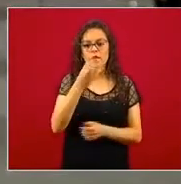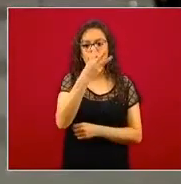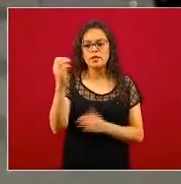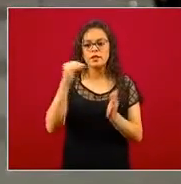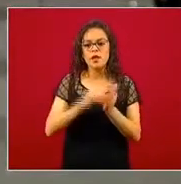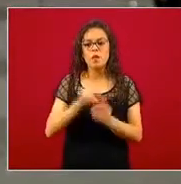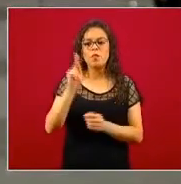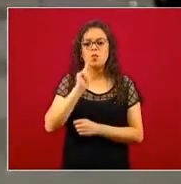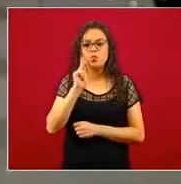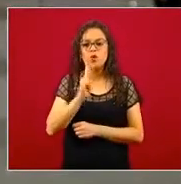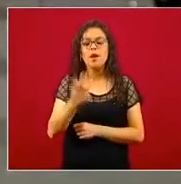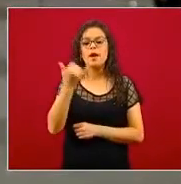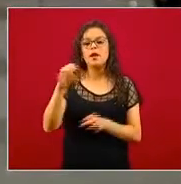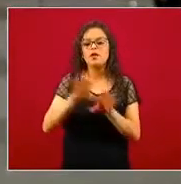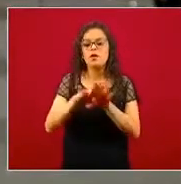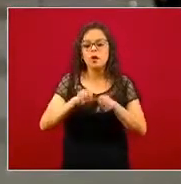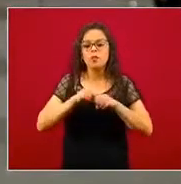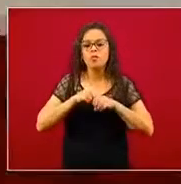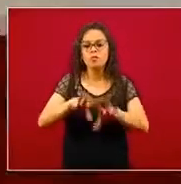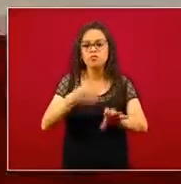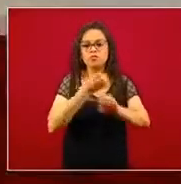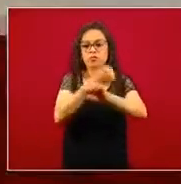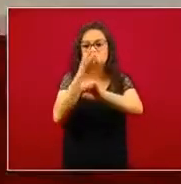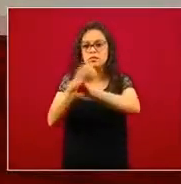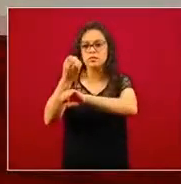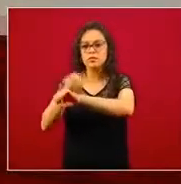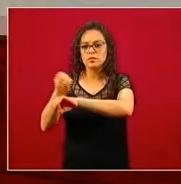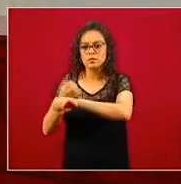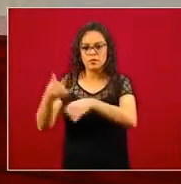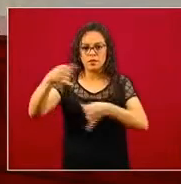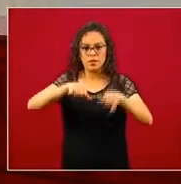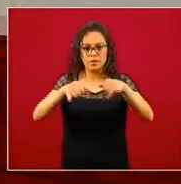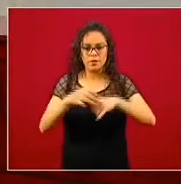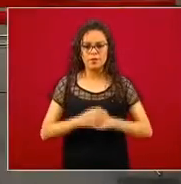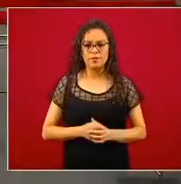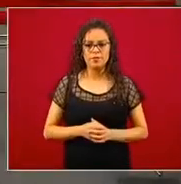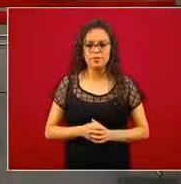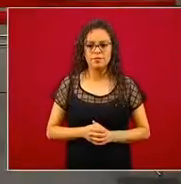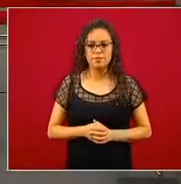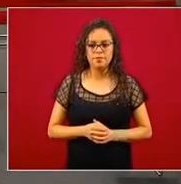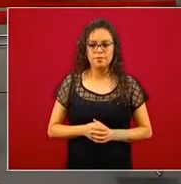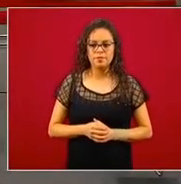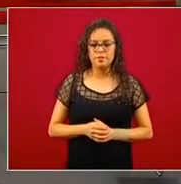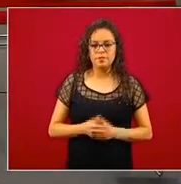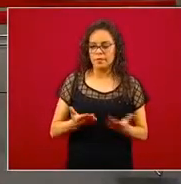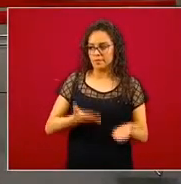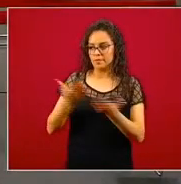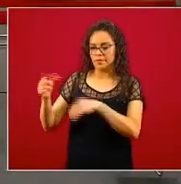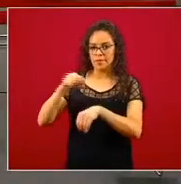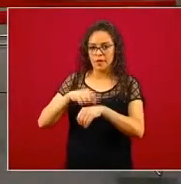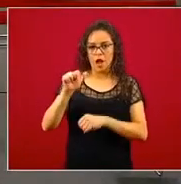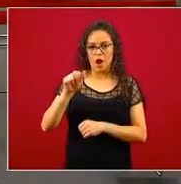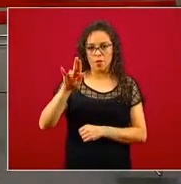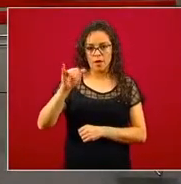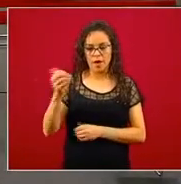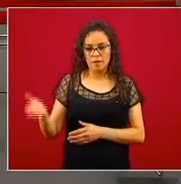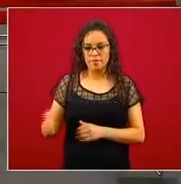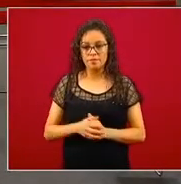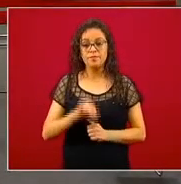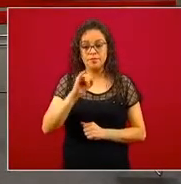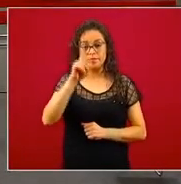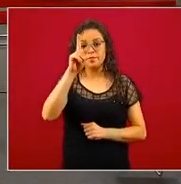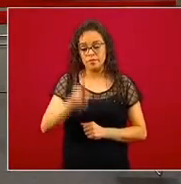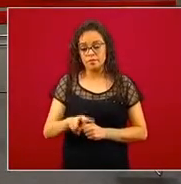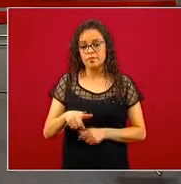individuals, recommending to have isolation areas for those inmates presenting and exhibiting symptoms. Are